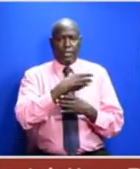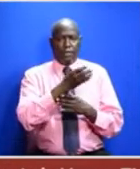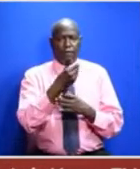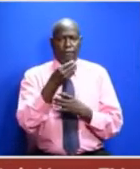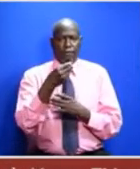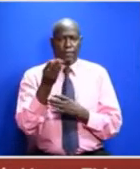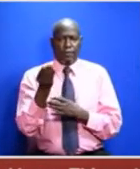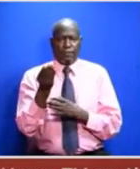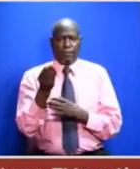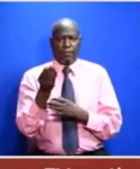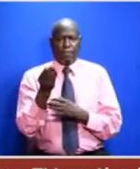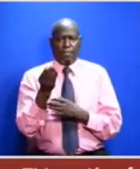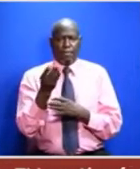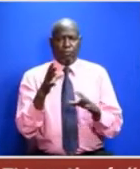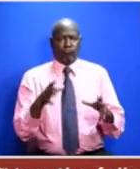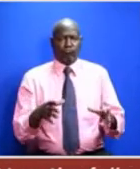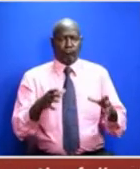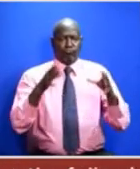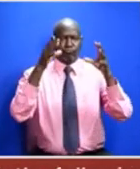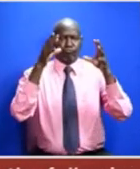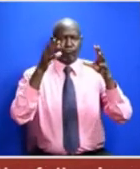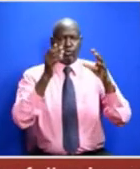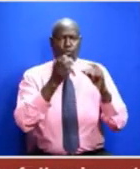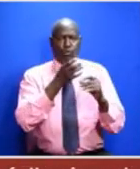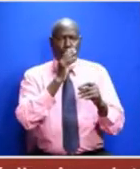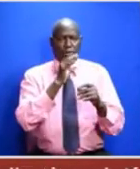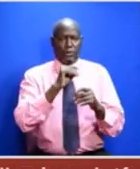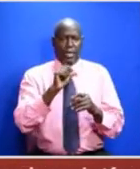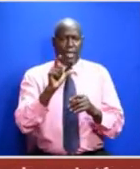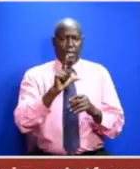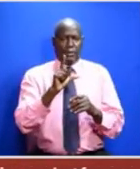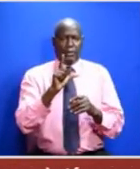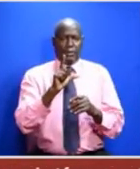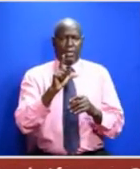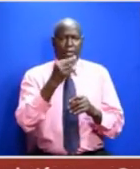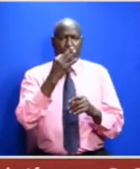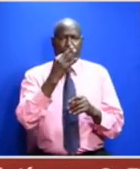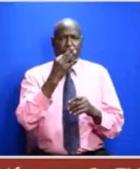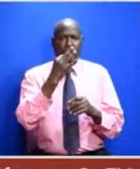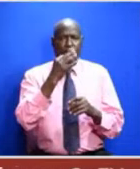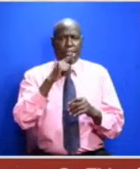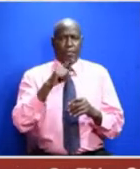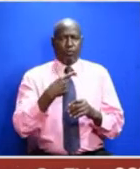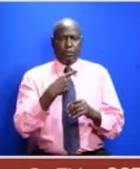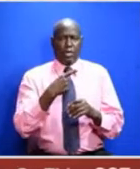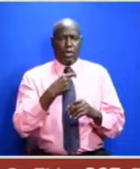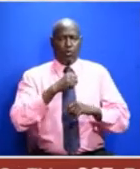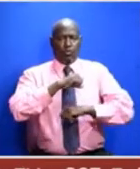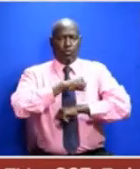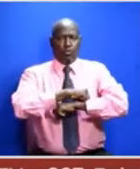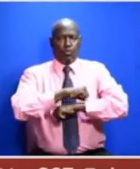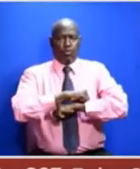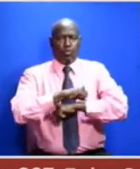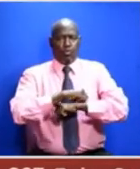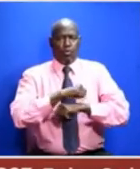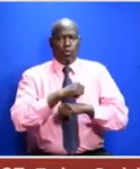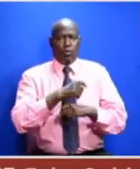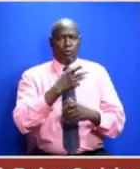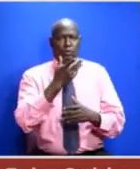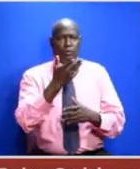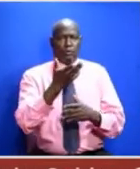tutapeana mtungi ya maji ambaye ni ya lita 3000 kwa mashule ya